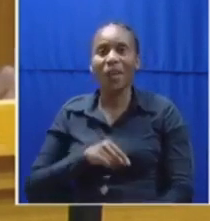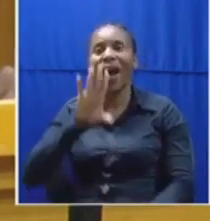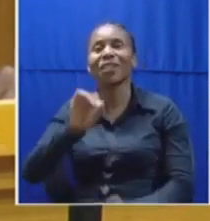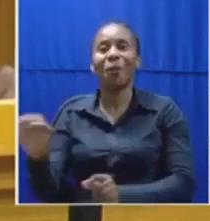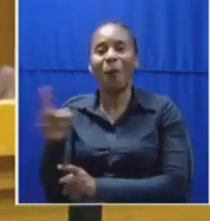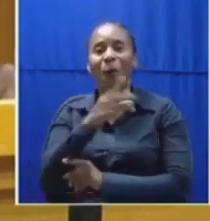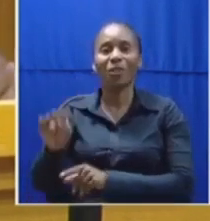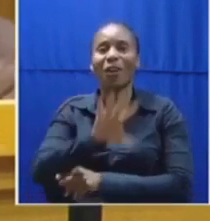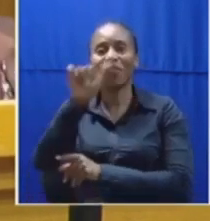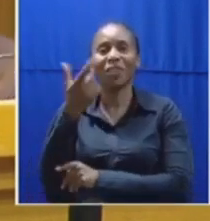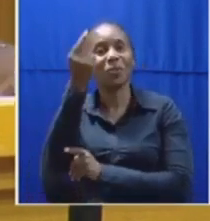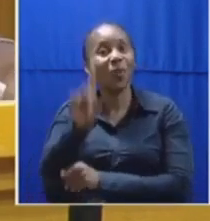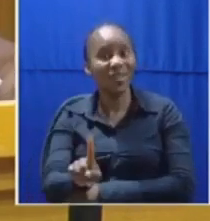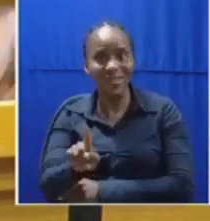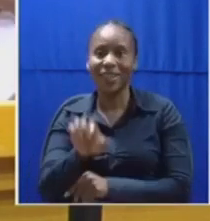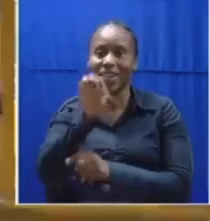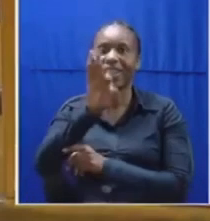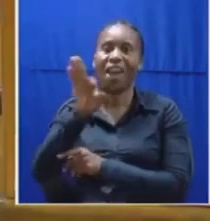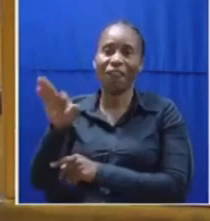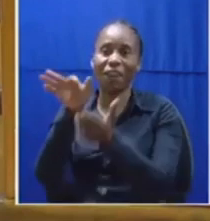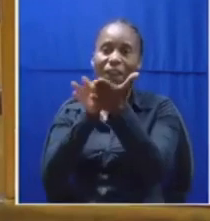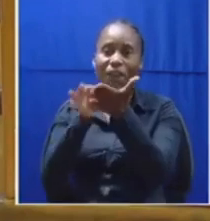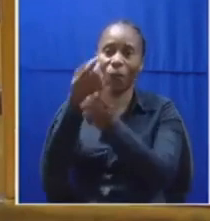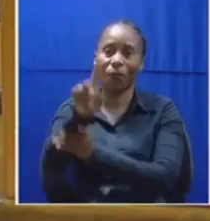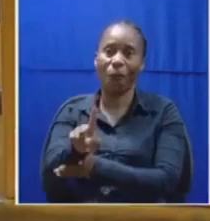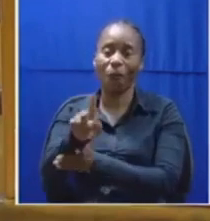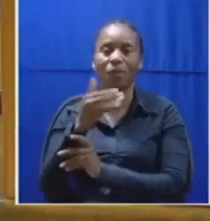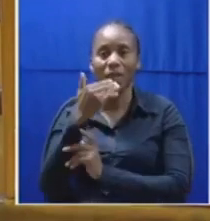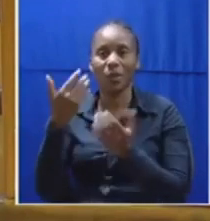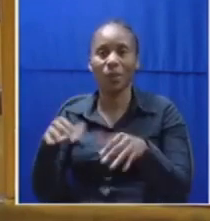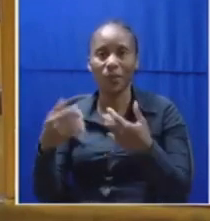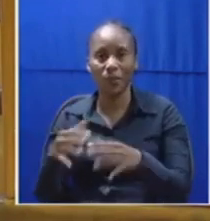Africans to vote for EFF. Thank you very much. Honorable Ngwezi.